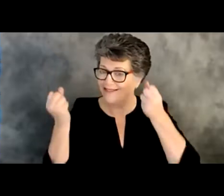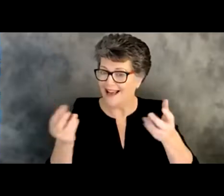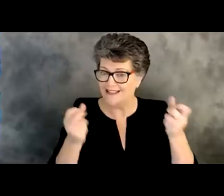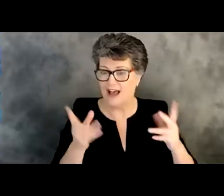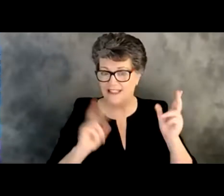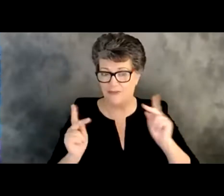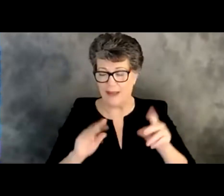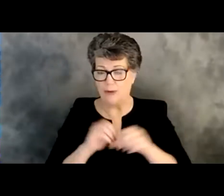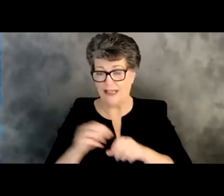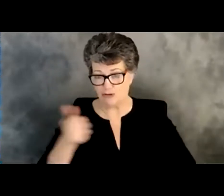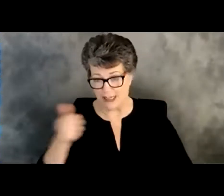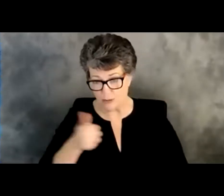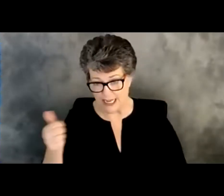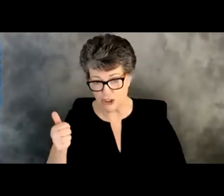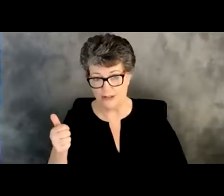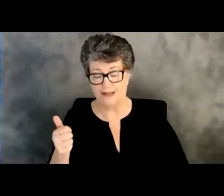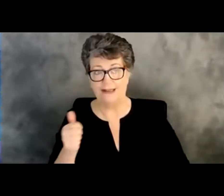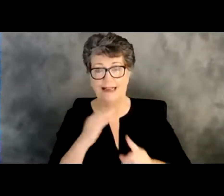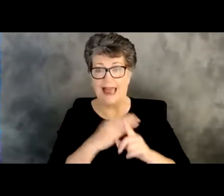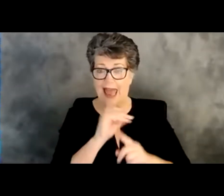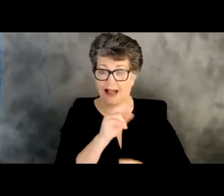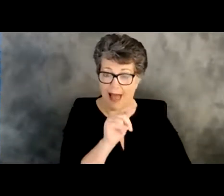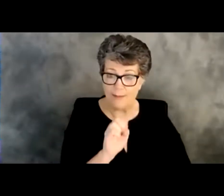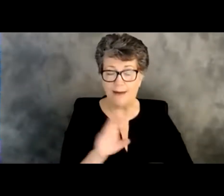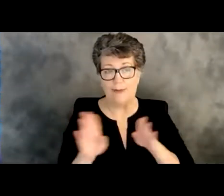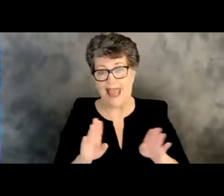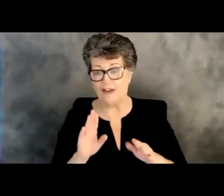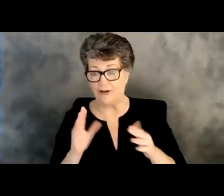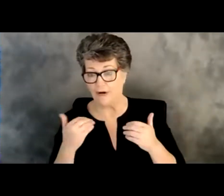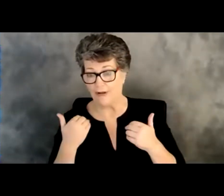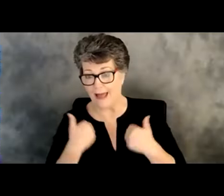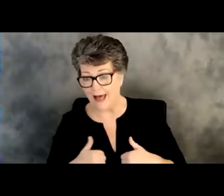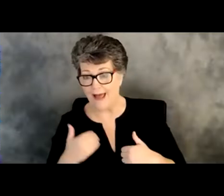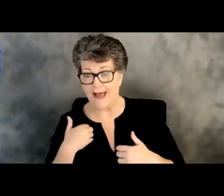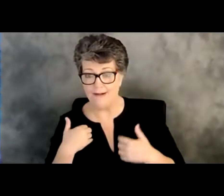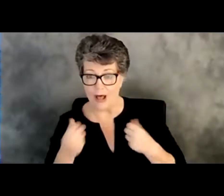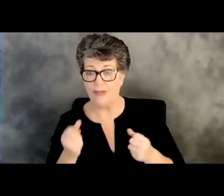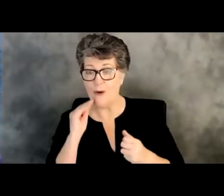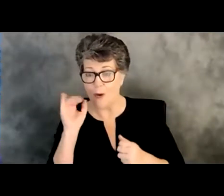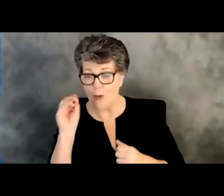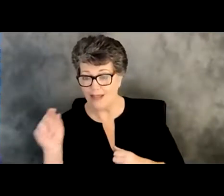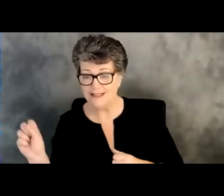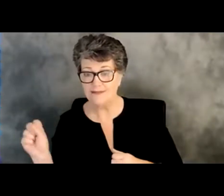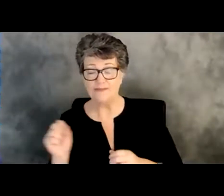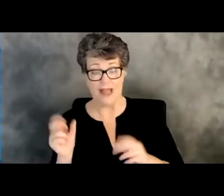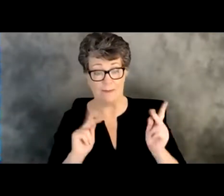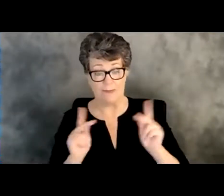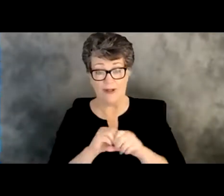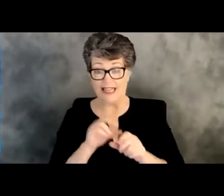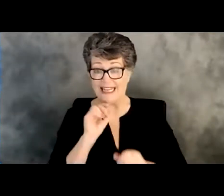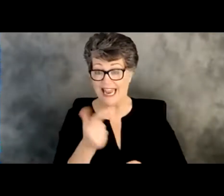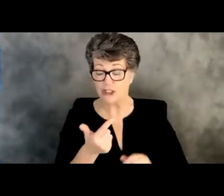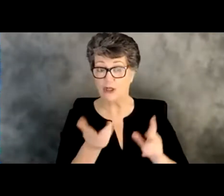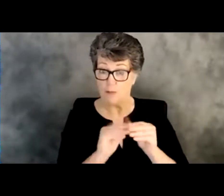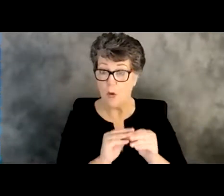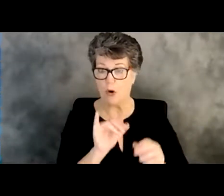in transportation and climate and behavioral health and homeless who want to work on aging. And we have lots of folks in aging who want us to do more on climate